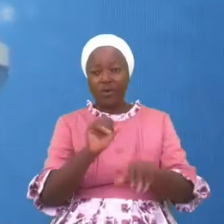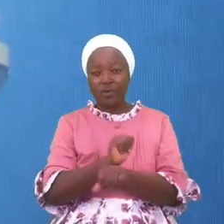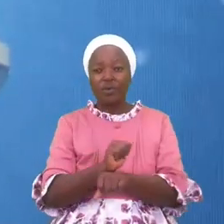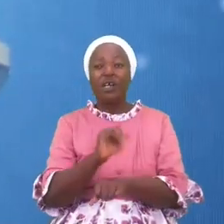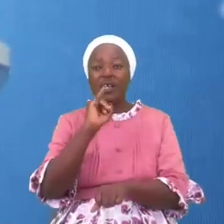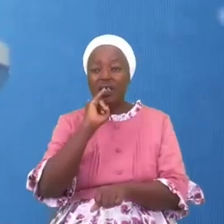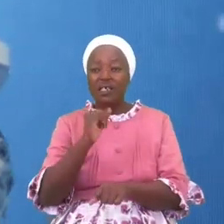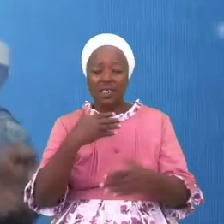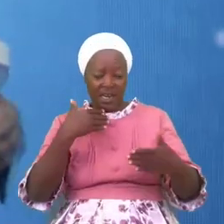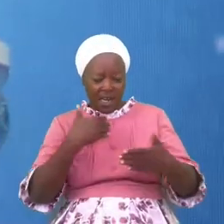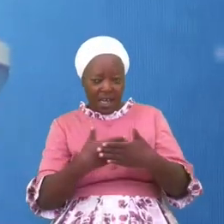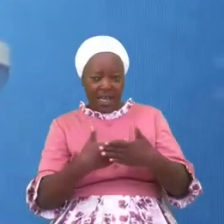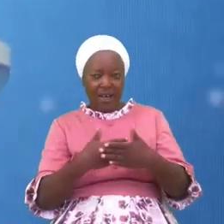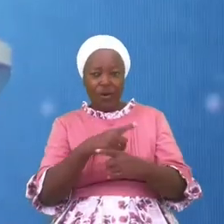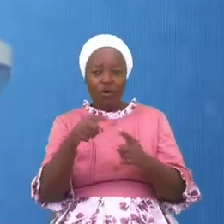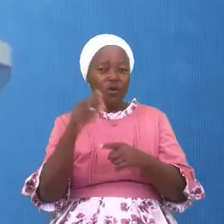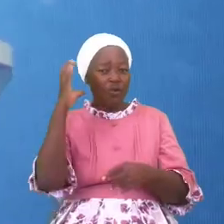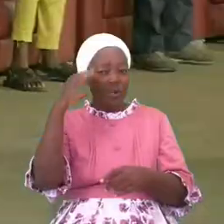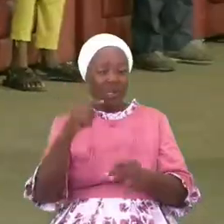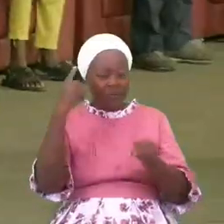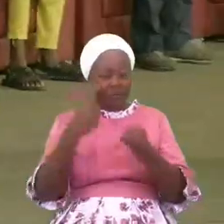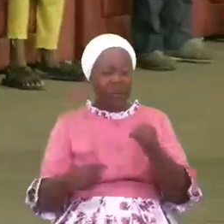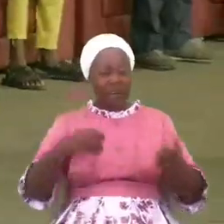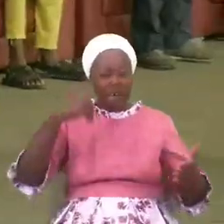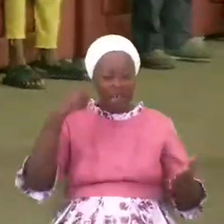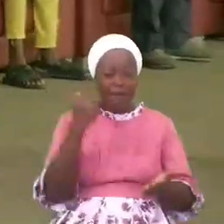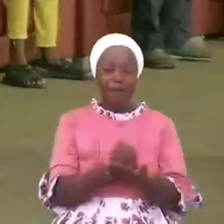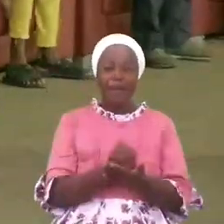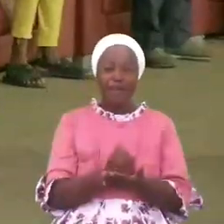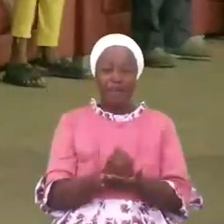final amen, that miracle will be there. Yeah.